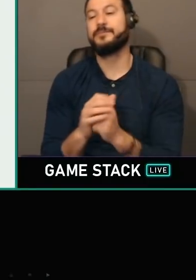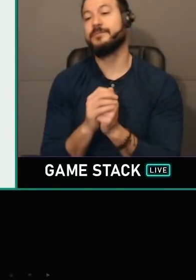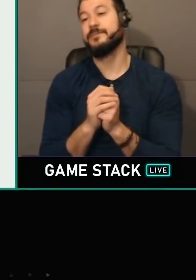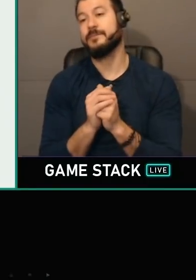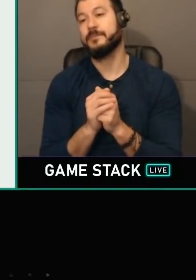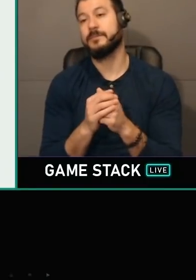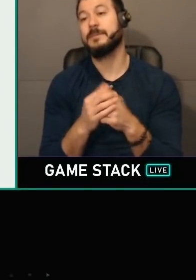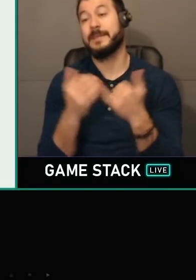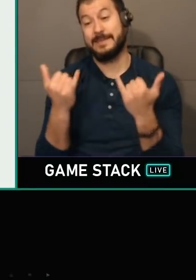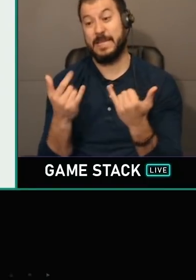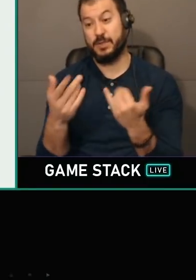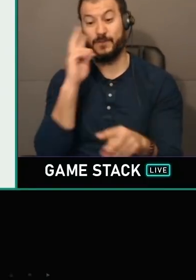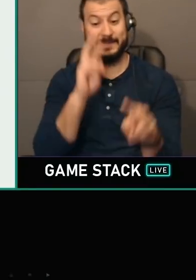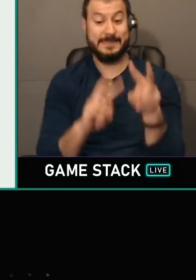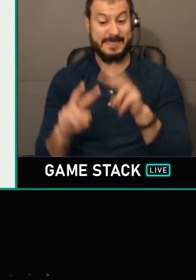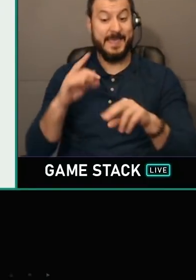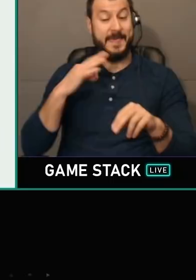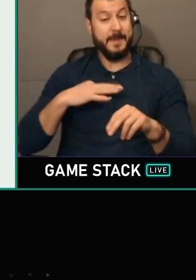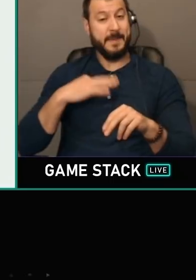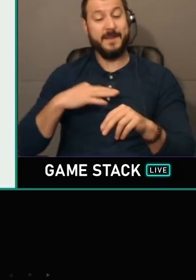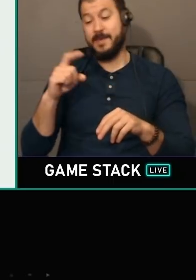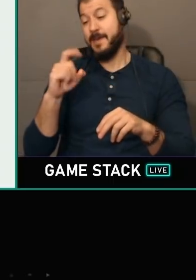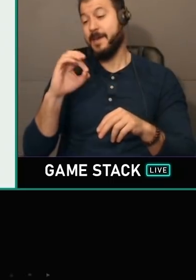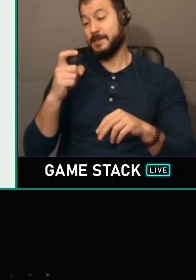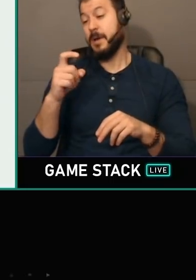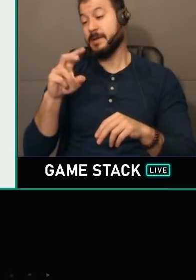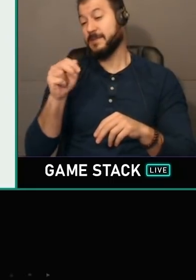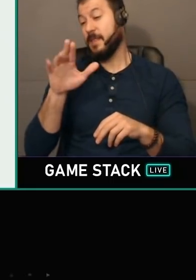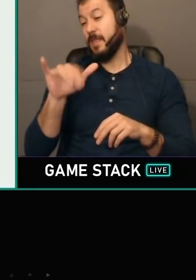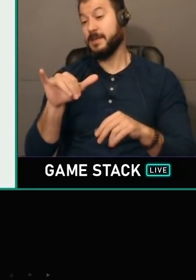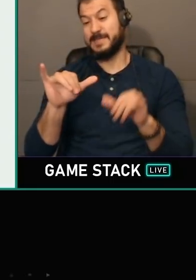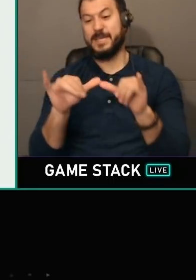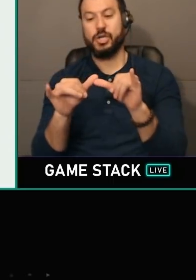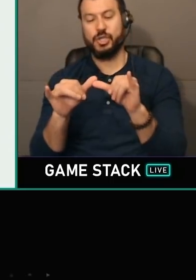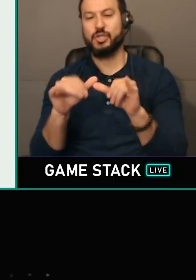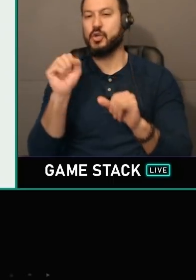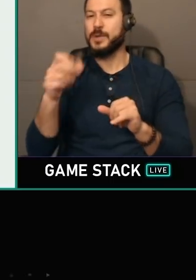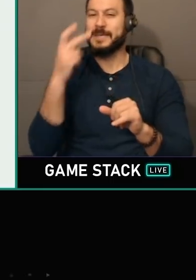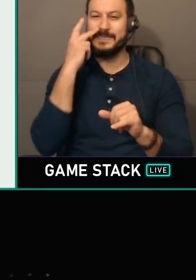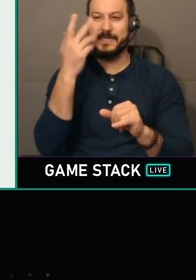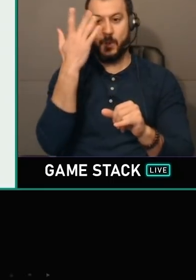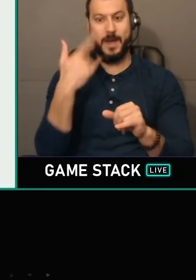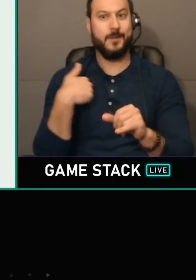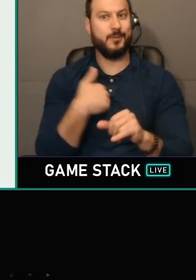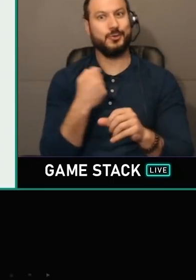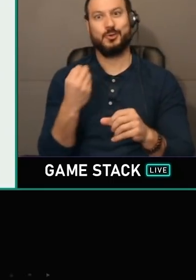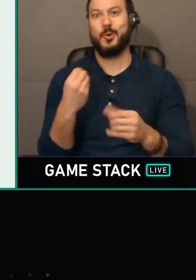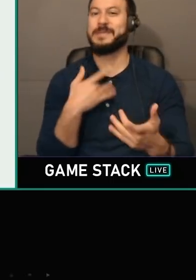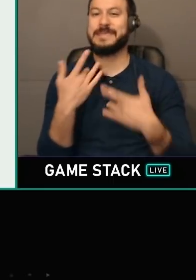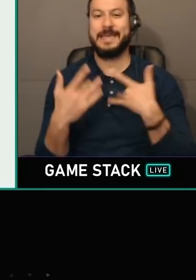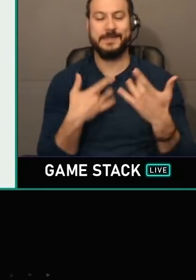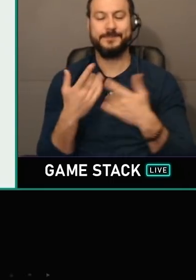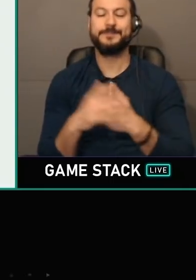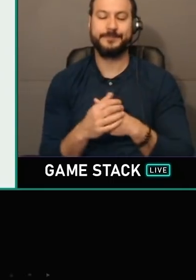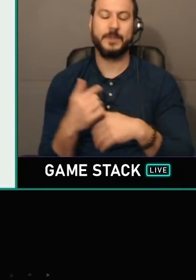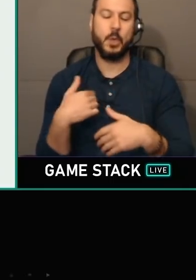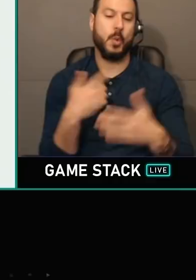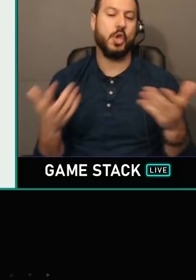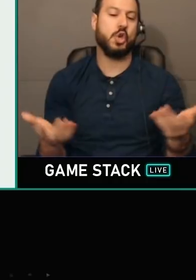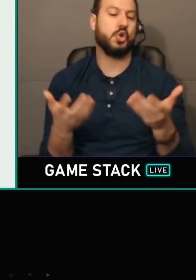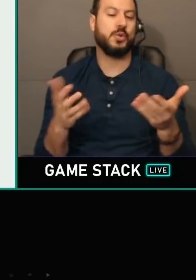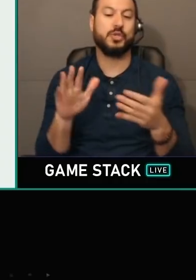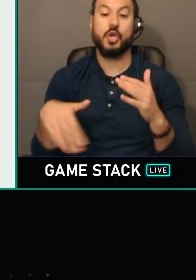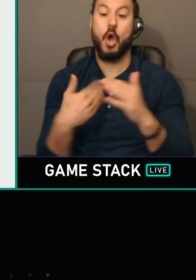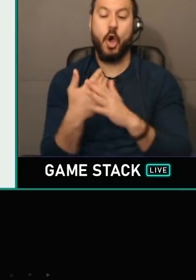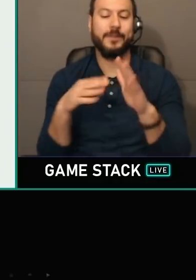Now that you've seen the benefits of the Xbox Velocity architecture, you can see why we're so excited about it. We encourage all developers